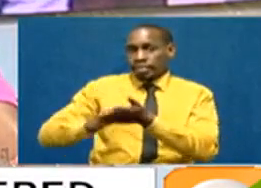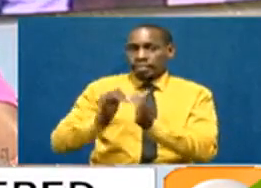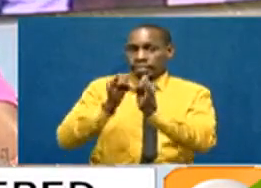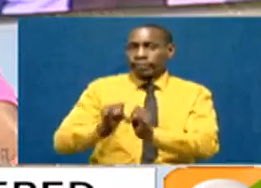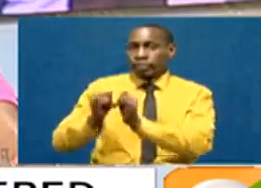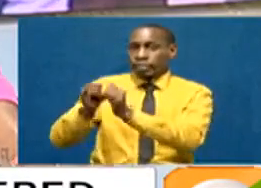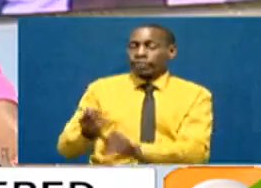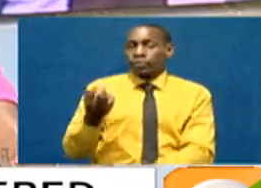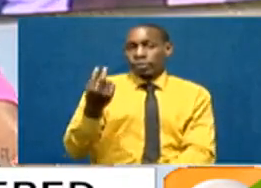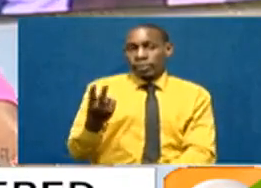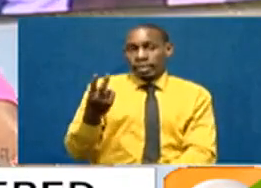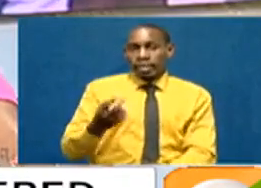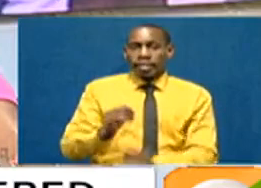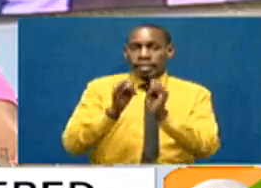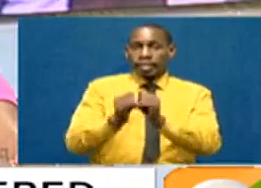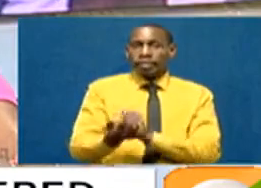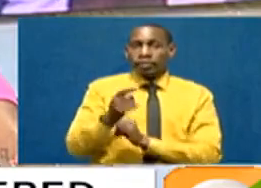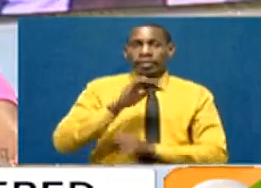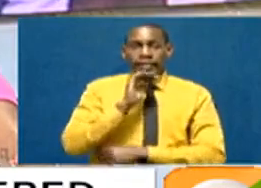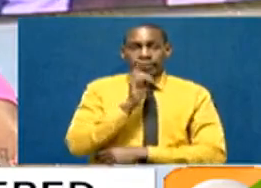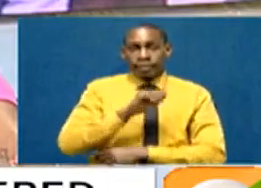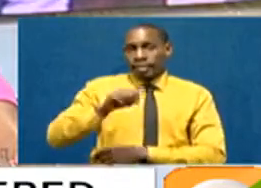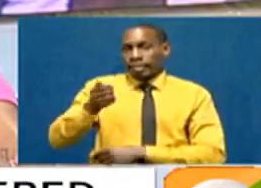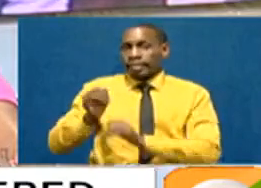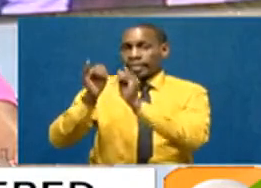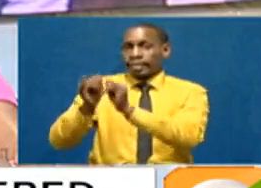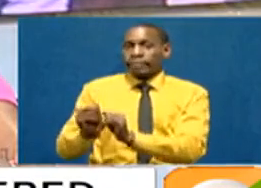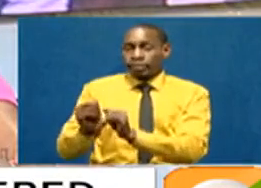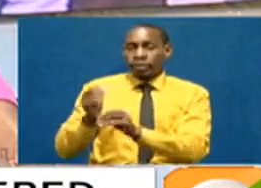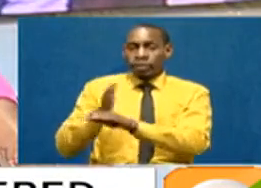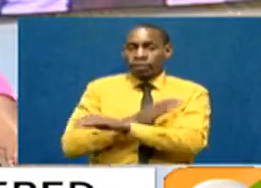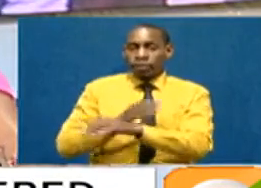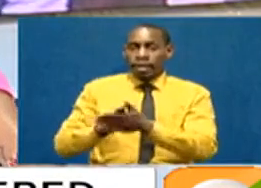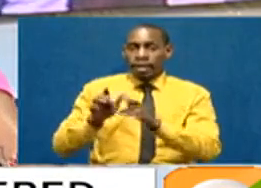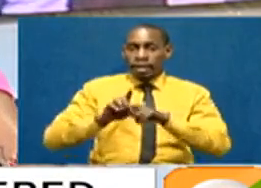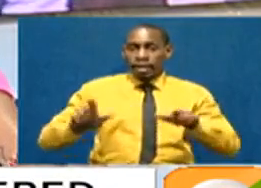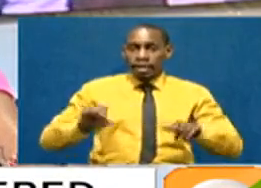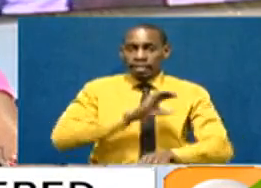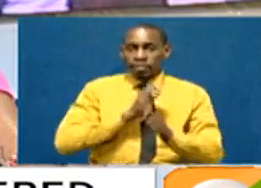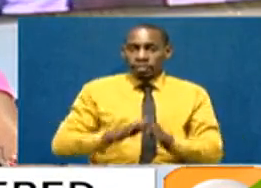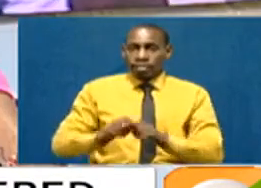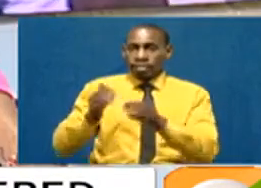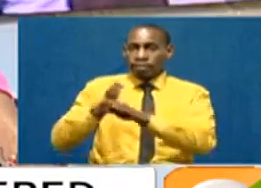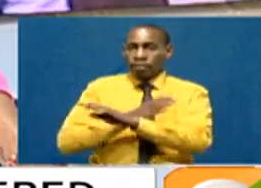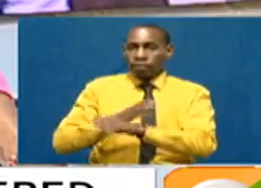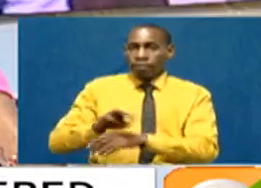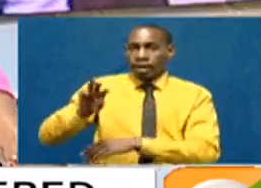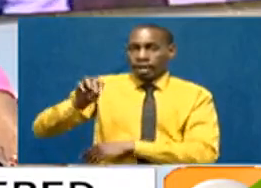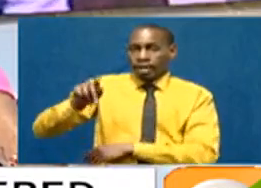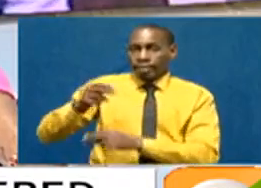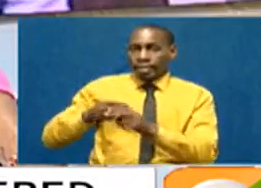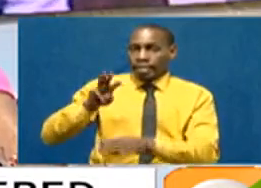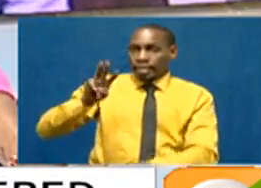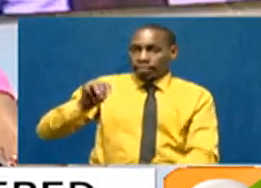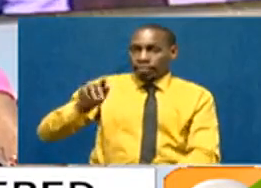two individuals, one of whom is deceased and the other former Lands Commissioner and former MP Sammy Mwaita,